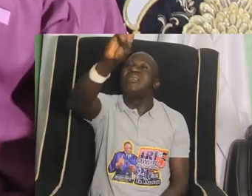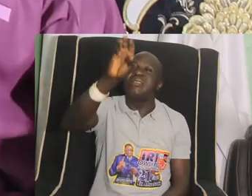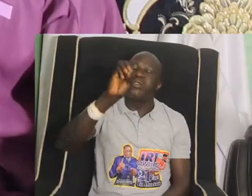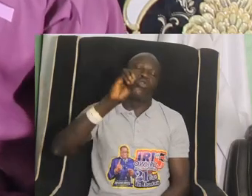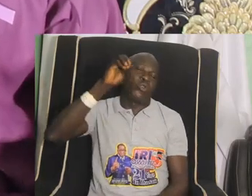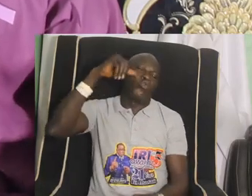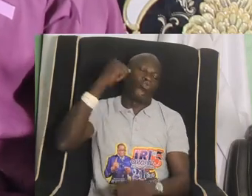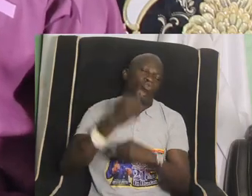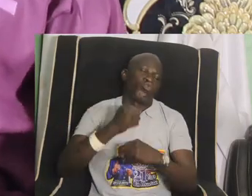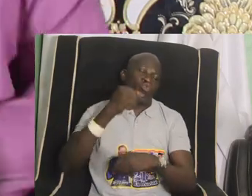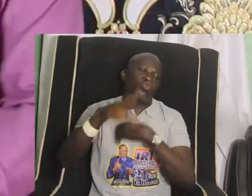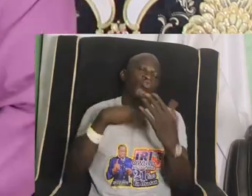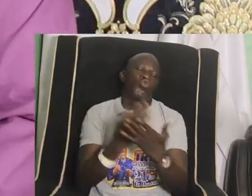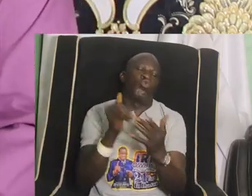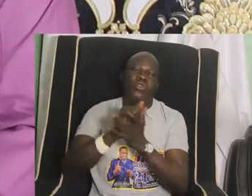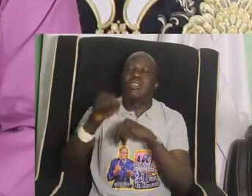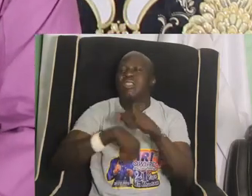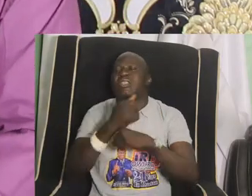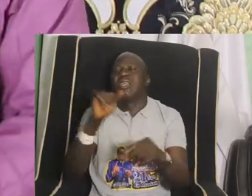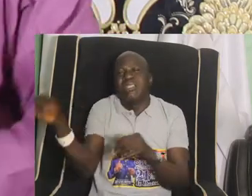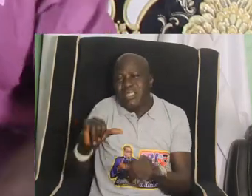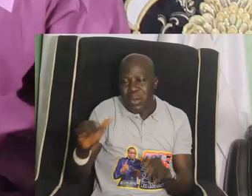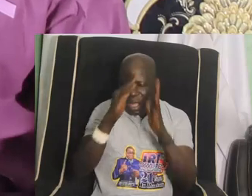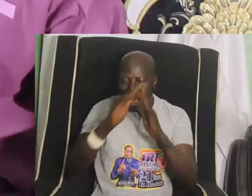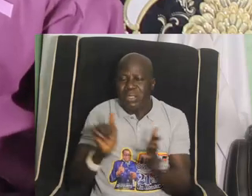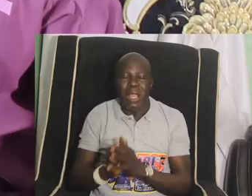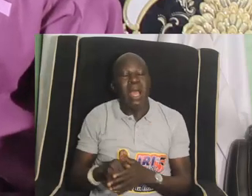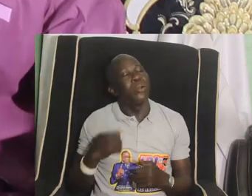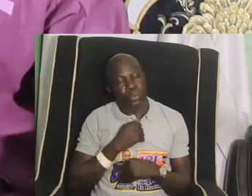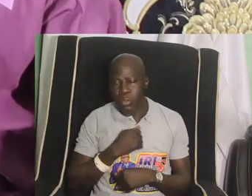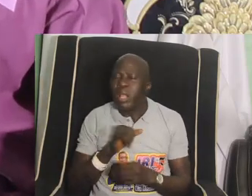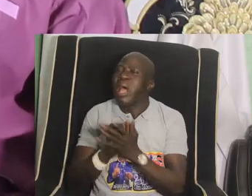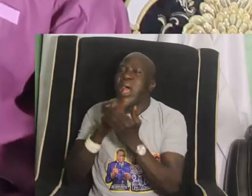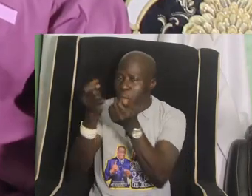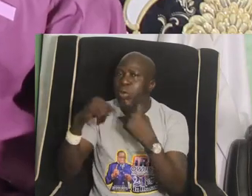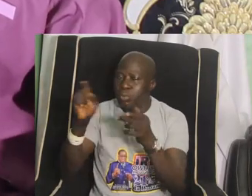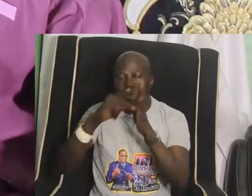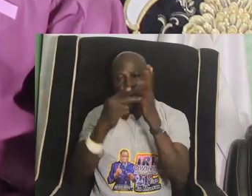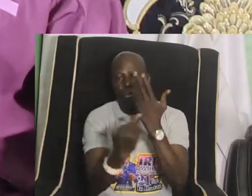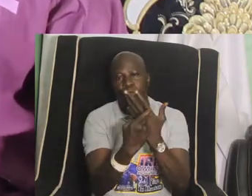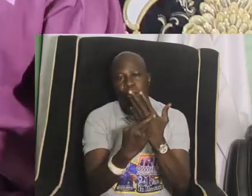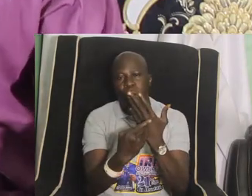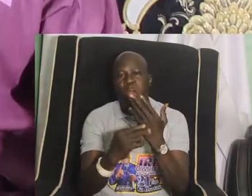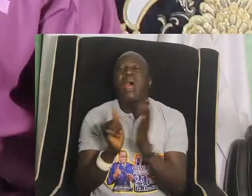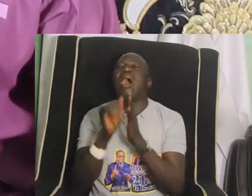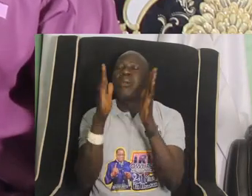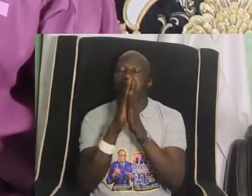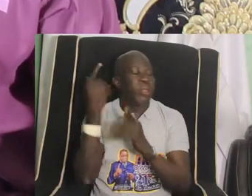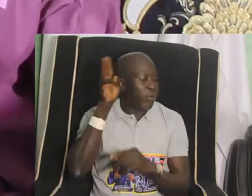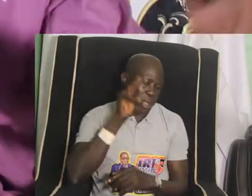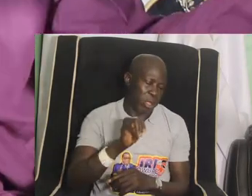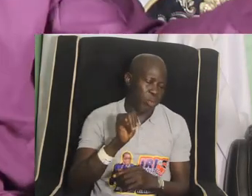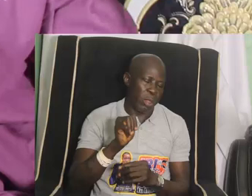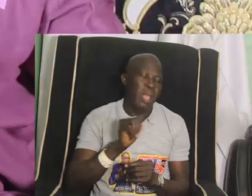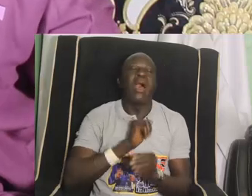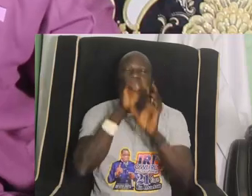60 years. He unveiled. In that same house, come to my rescue. He came for the program. We prayed